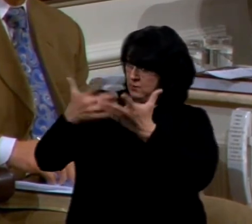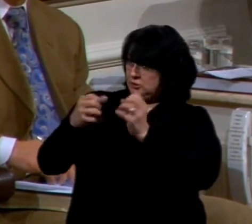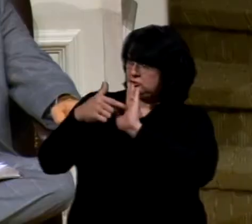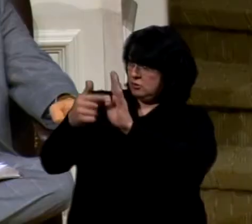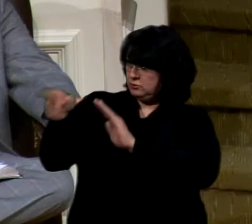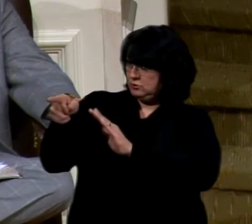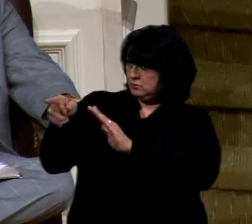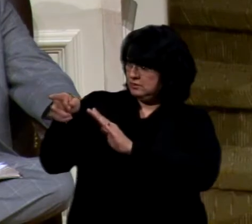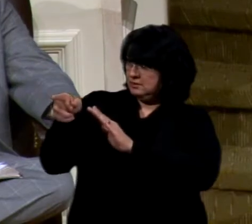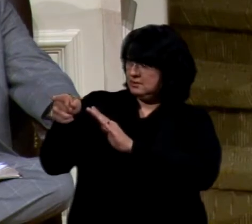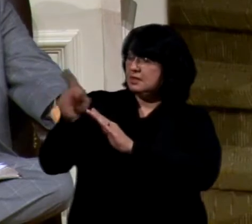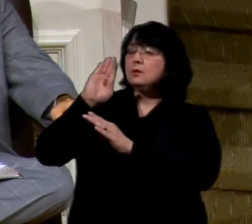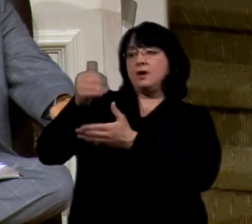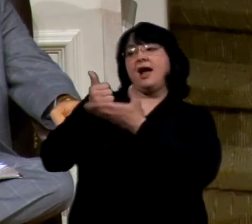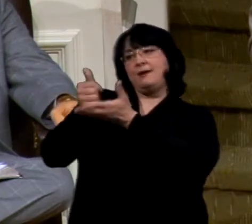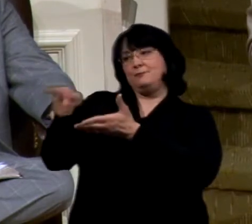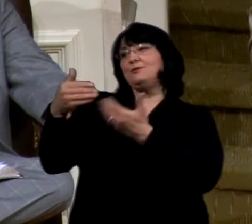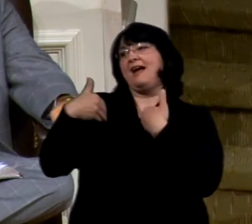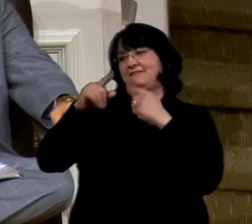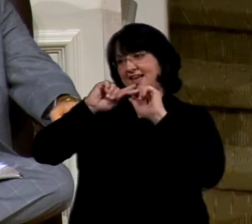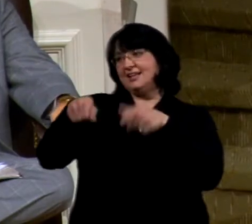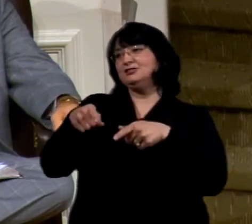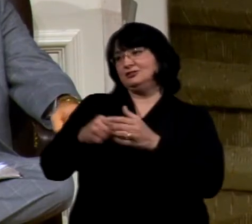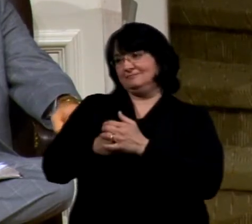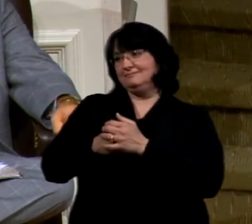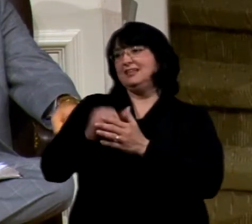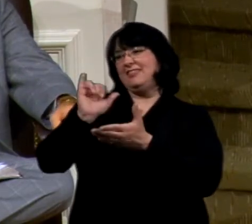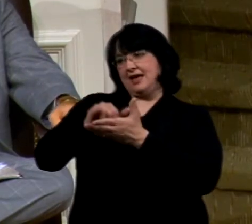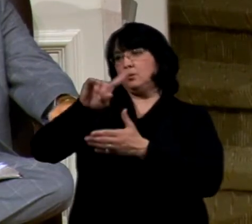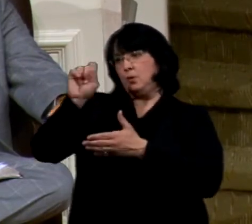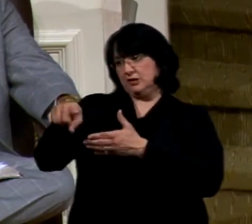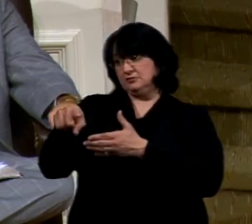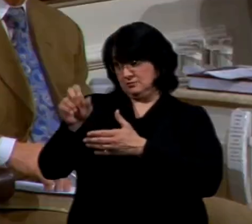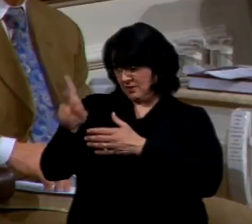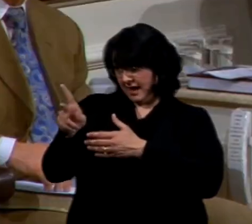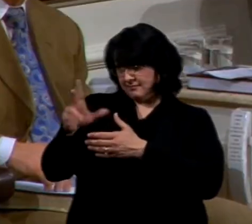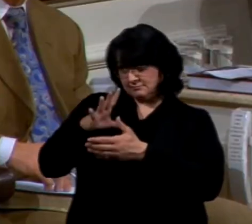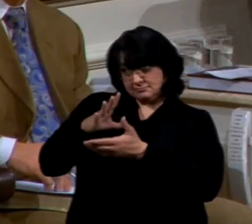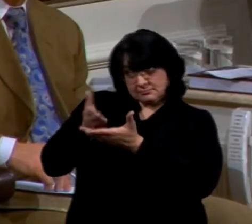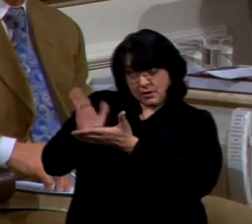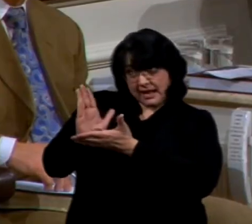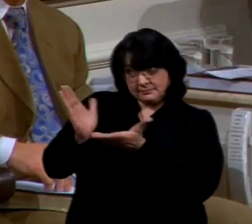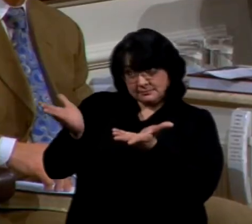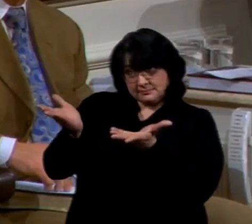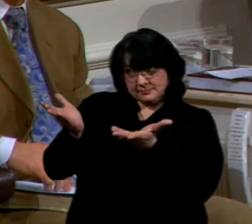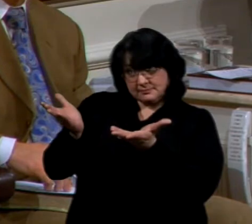gonna help you have the answer to that question. Is that all right?